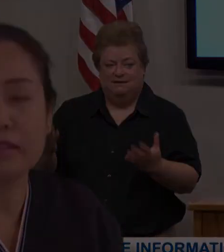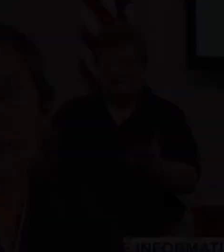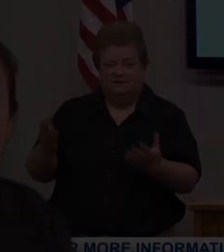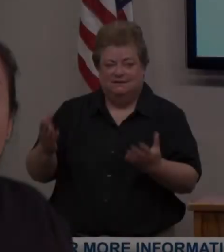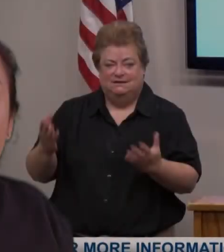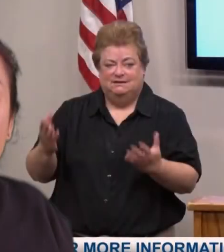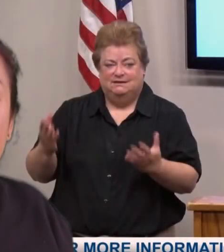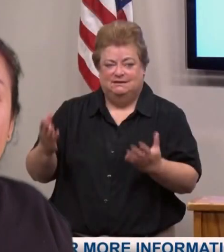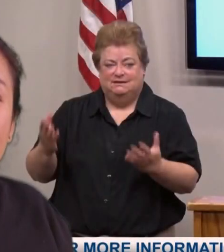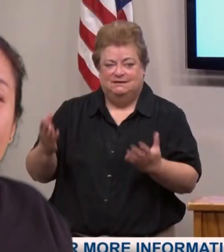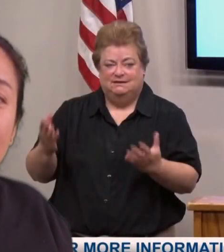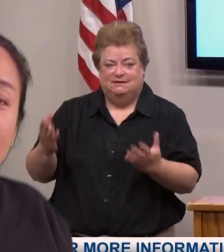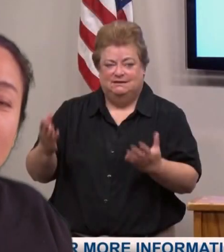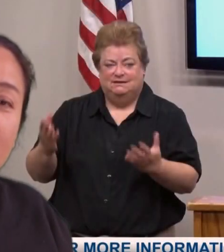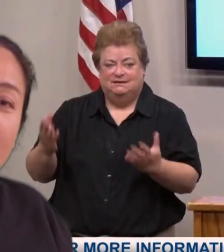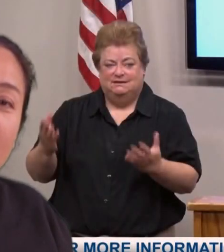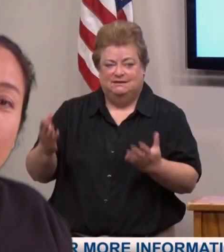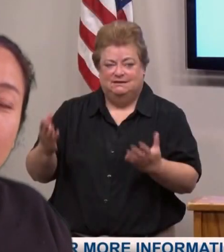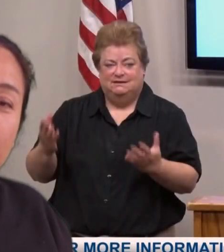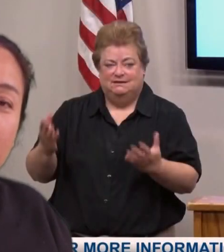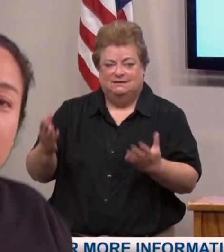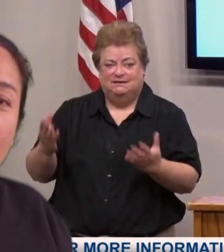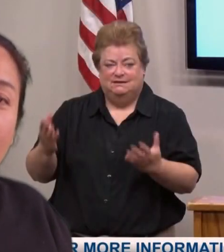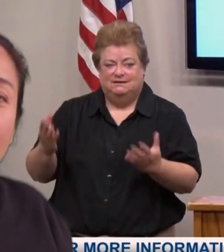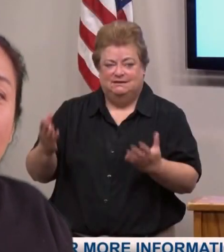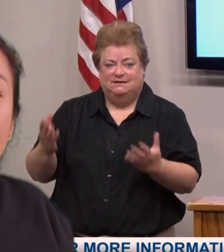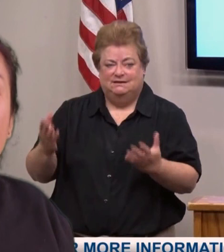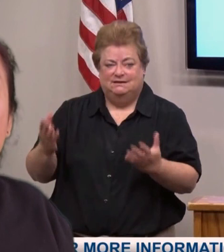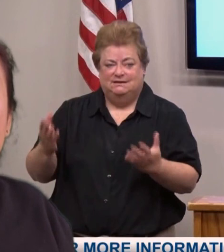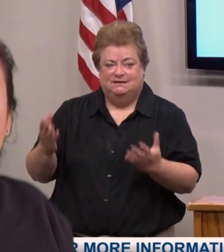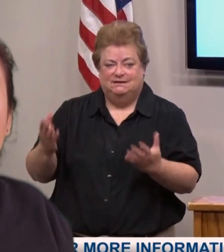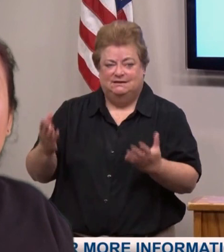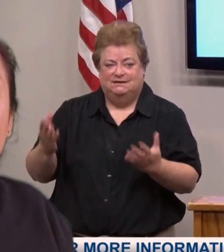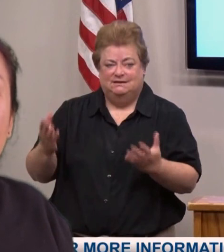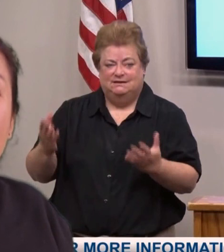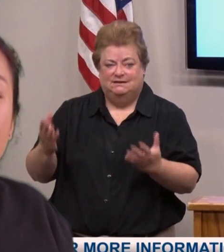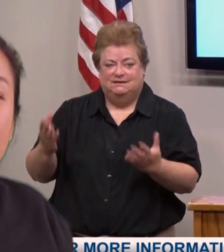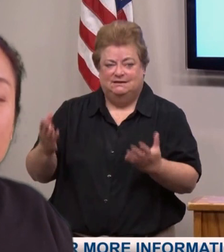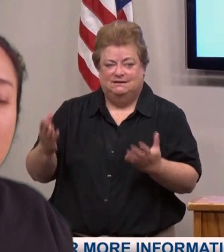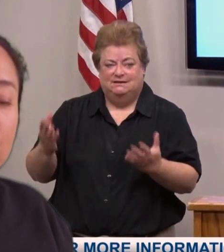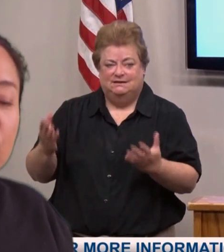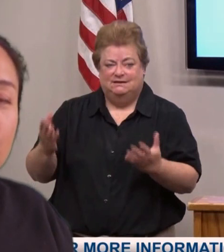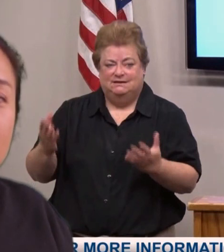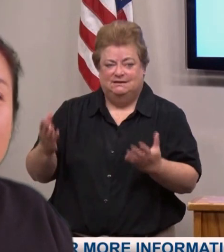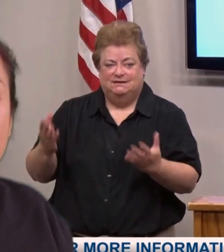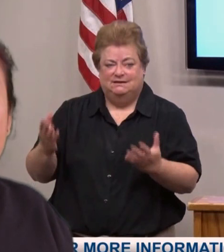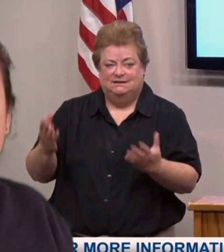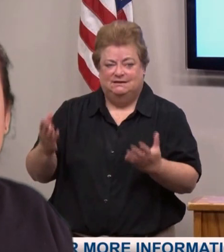you any questions about the department, you can answer